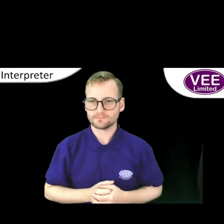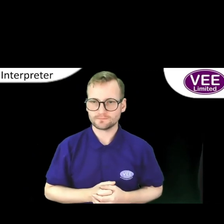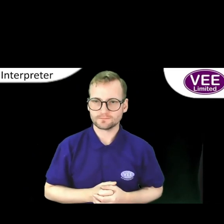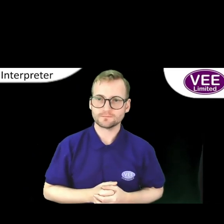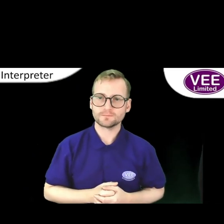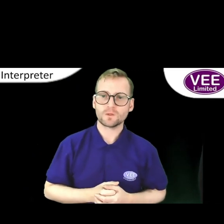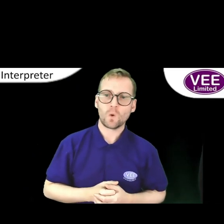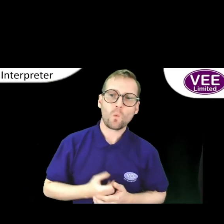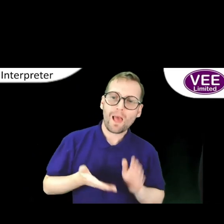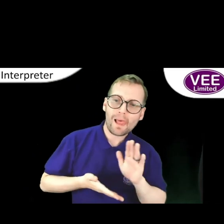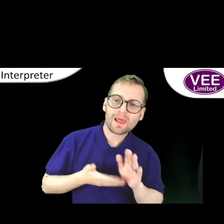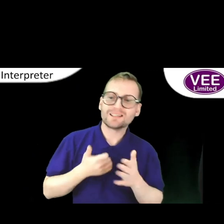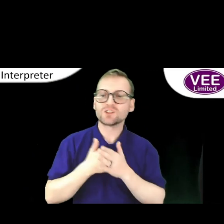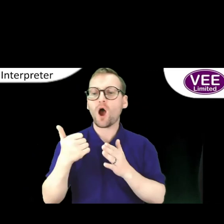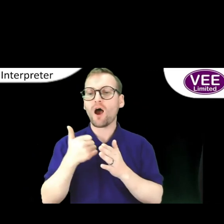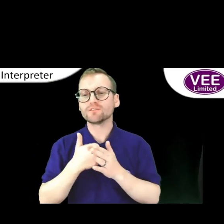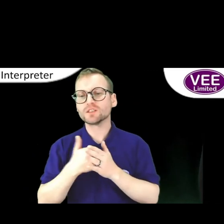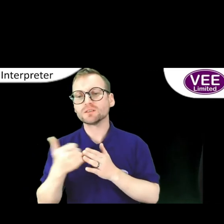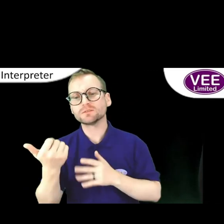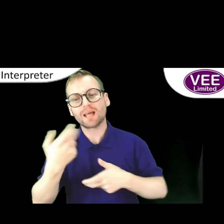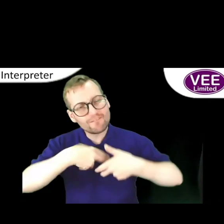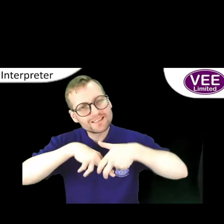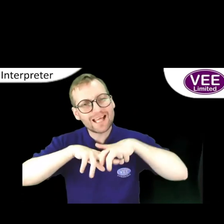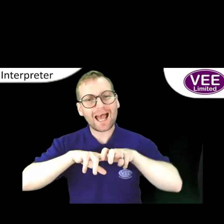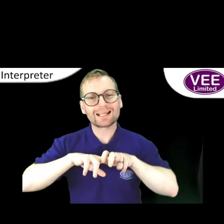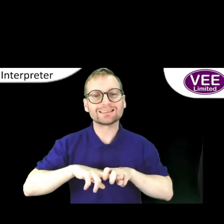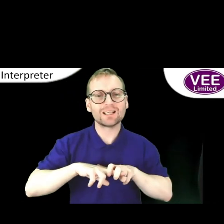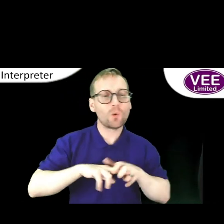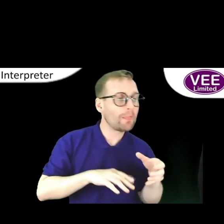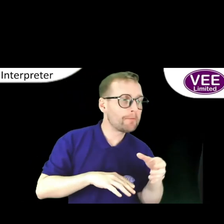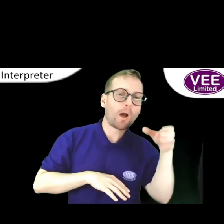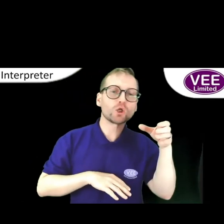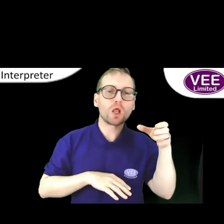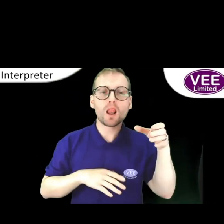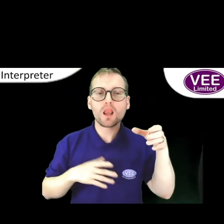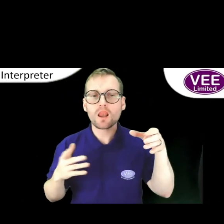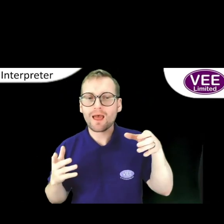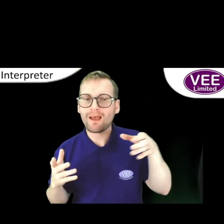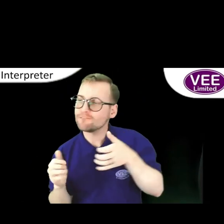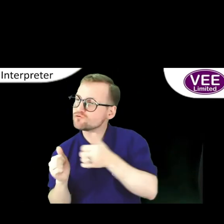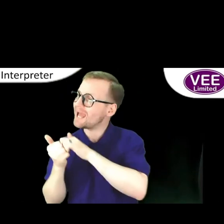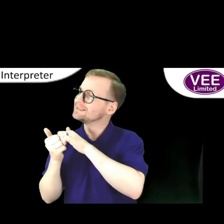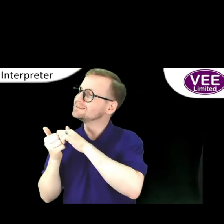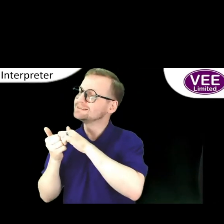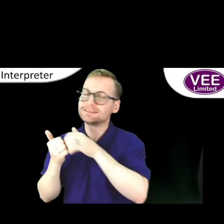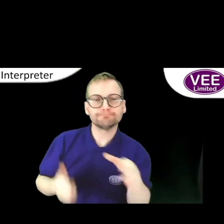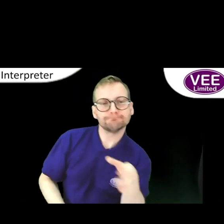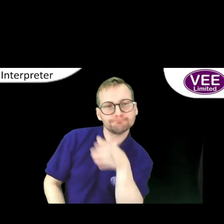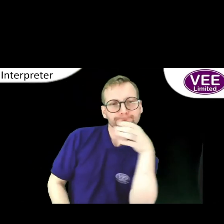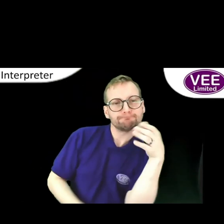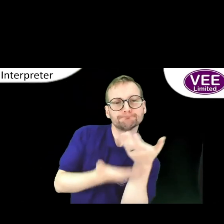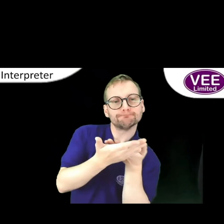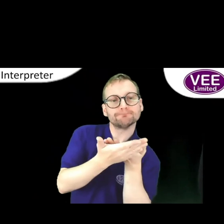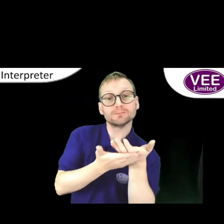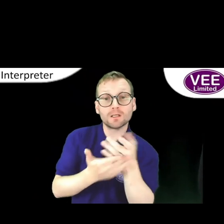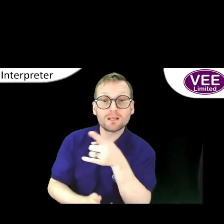Well, it's often I've sat with both bottle and friend. Is there a